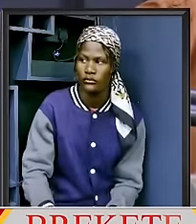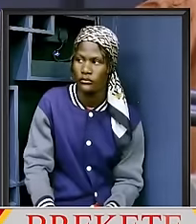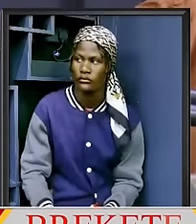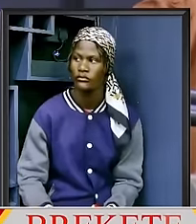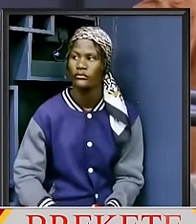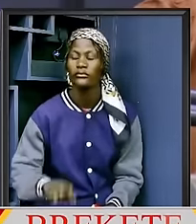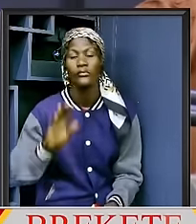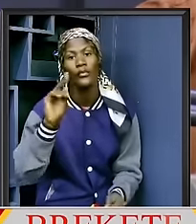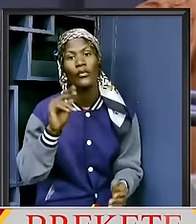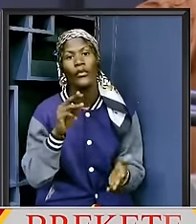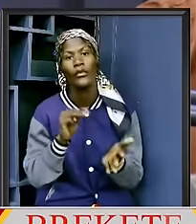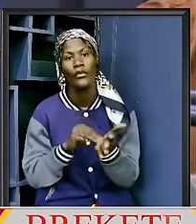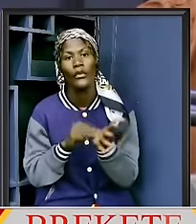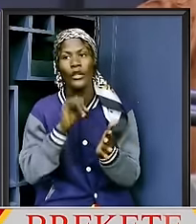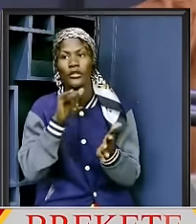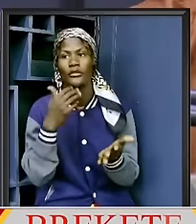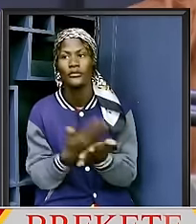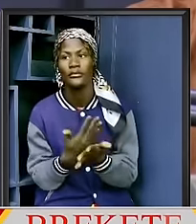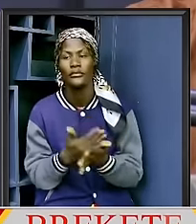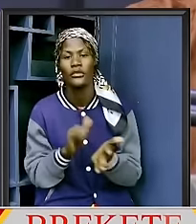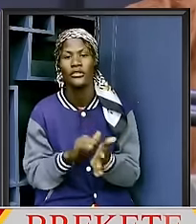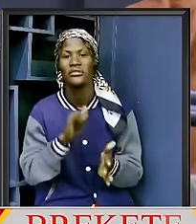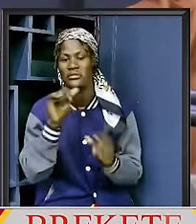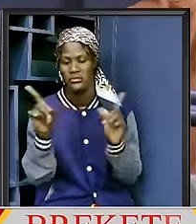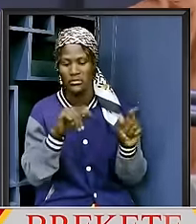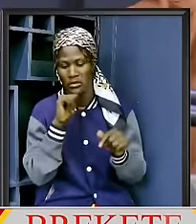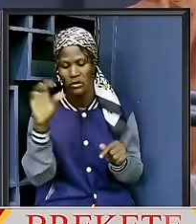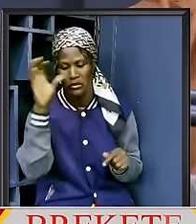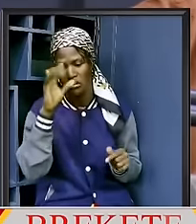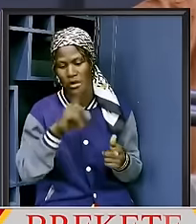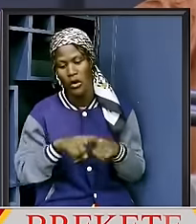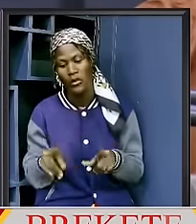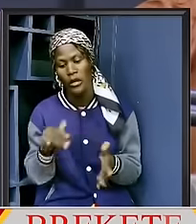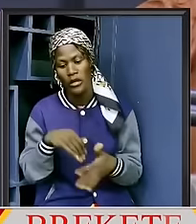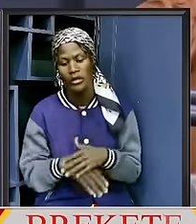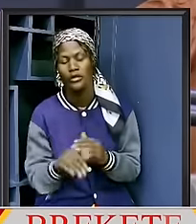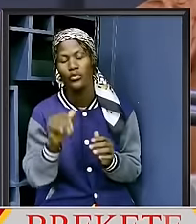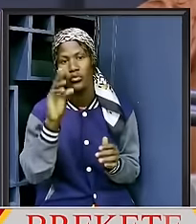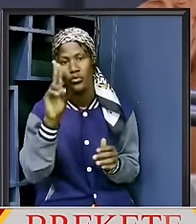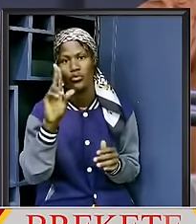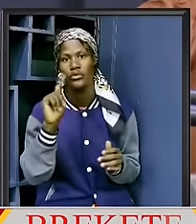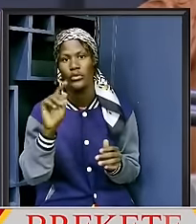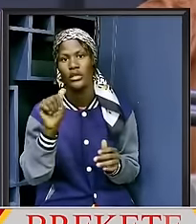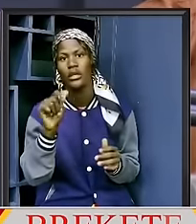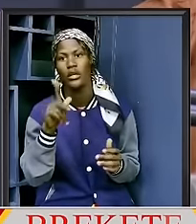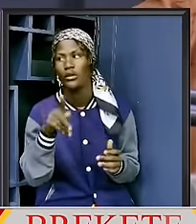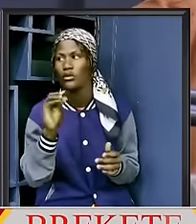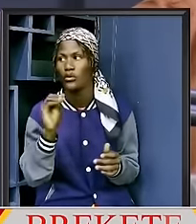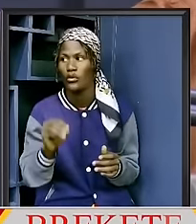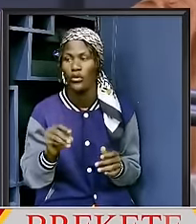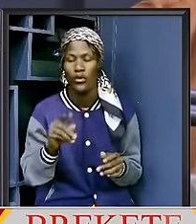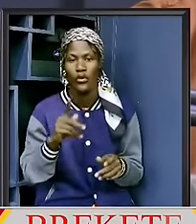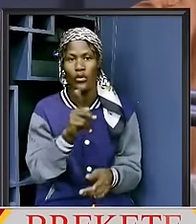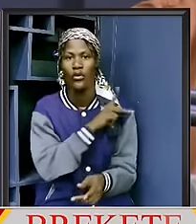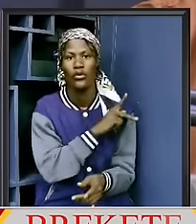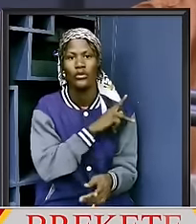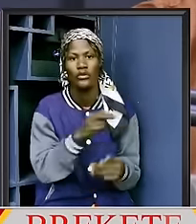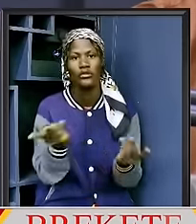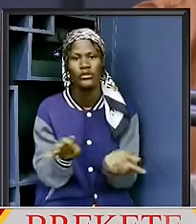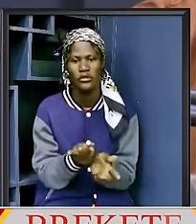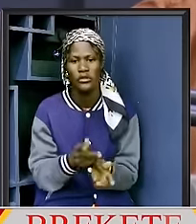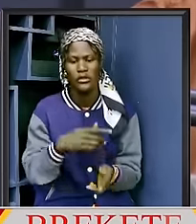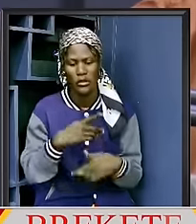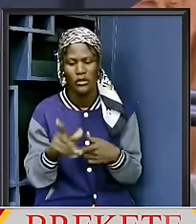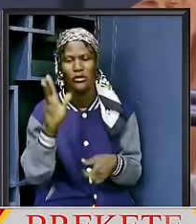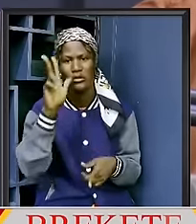sir. Through you. Yes, sir. But for Otako Police Station. Yes, sir. It take you